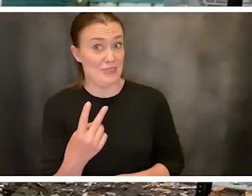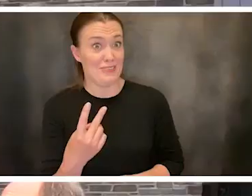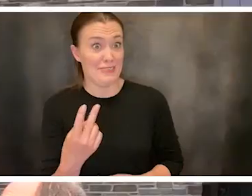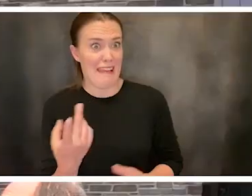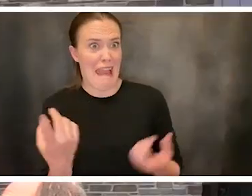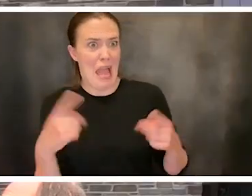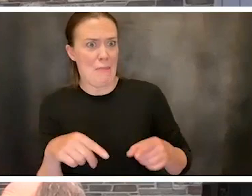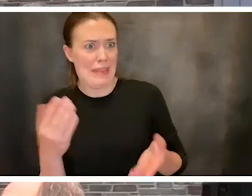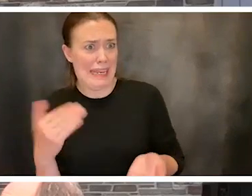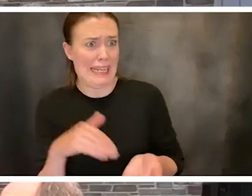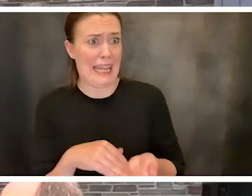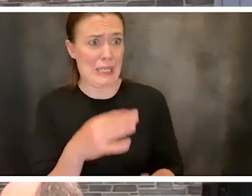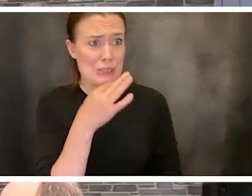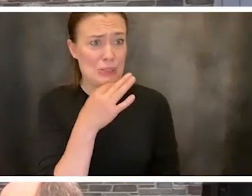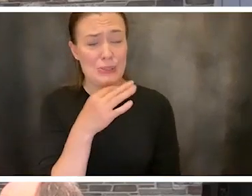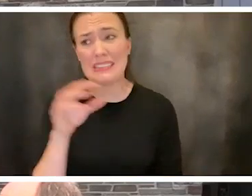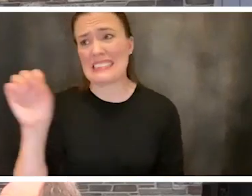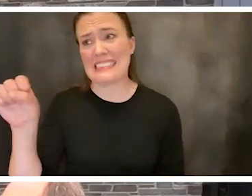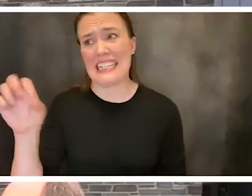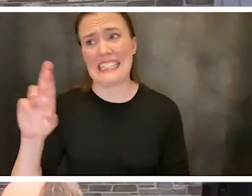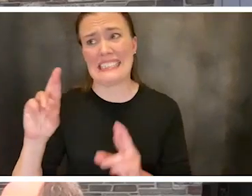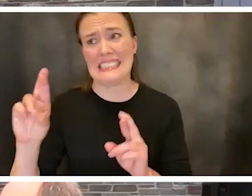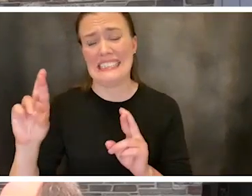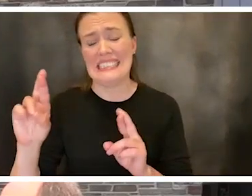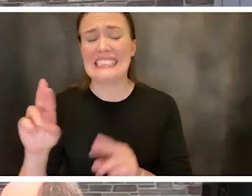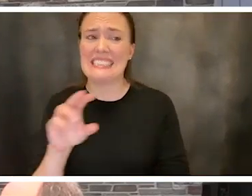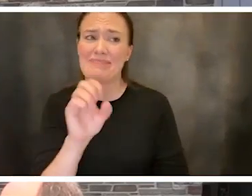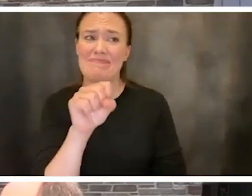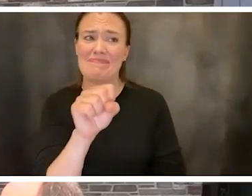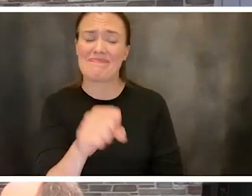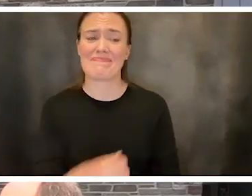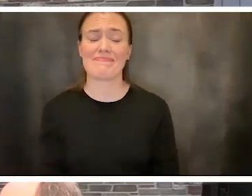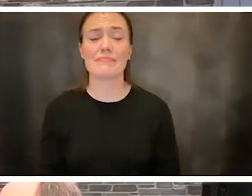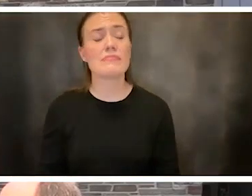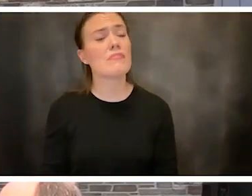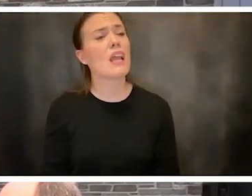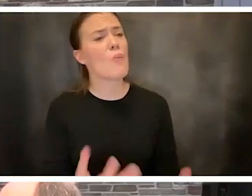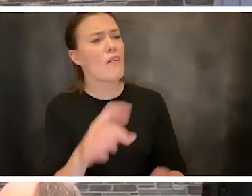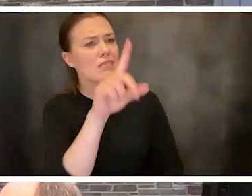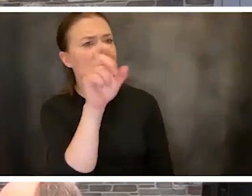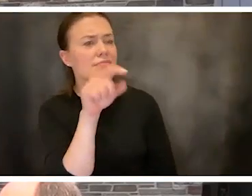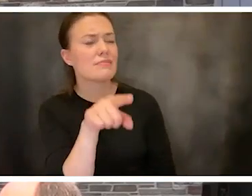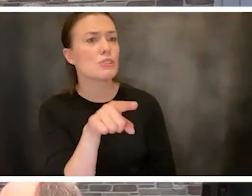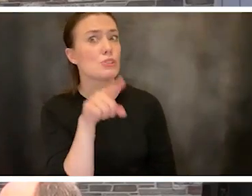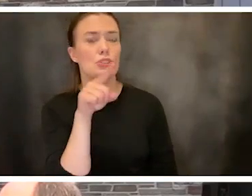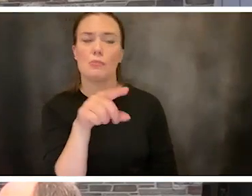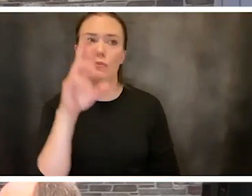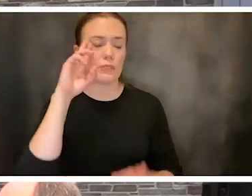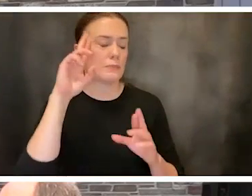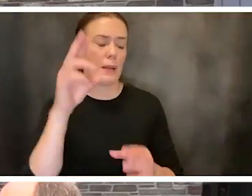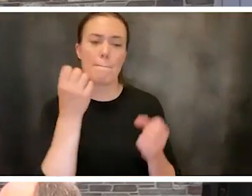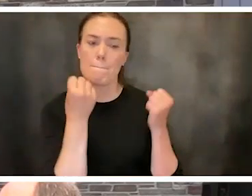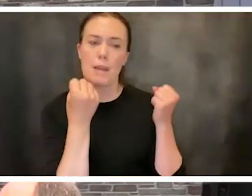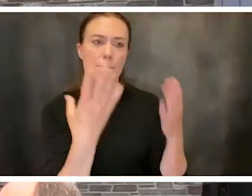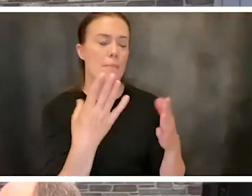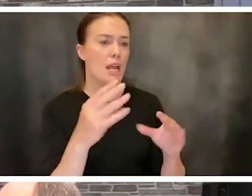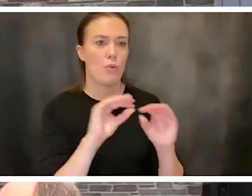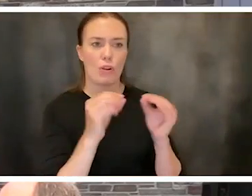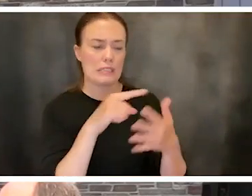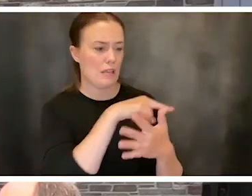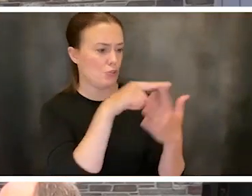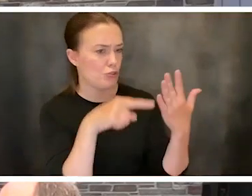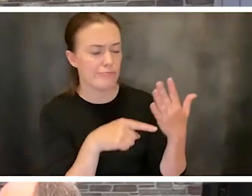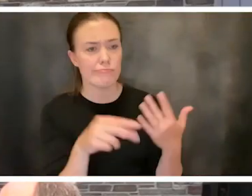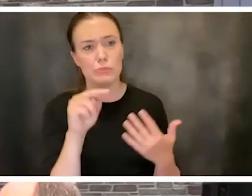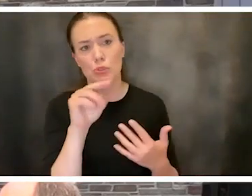as we can. Yeah, we hope soon, right? Sure. Yeah. Well, I wanted to also ask you, you've been heralded by Everett, New York Times, Rolling Stone,